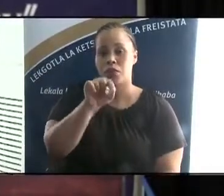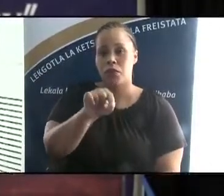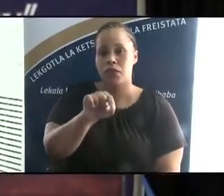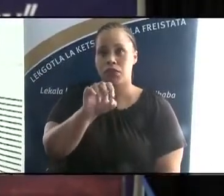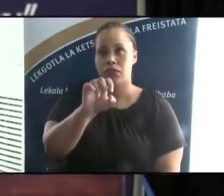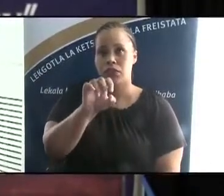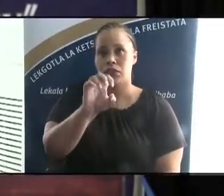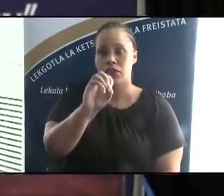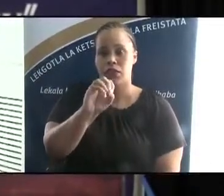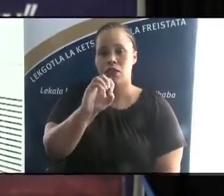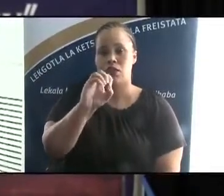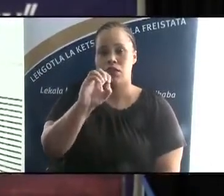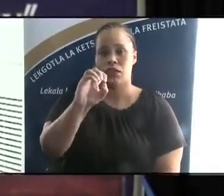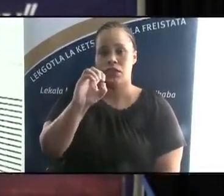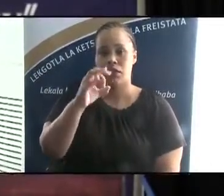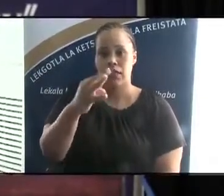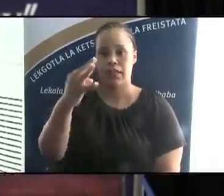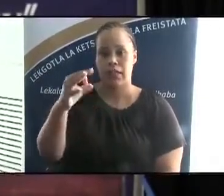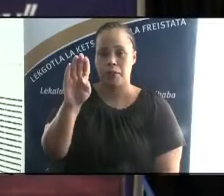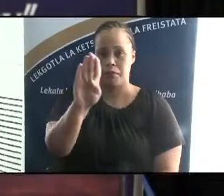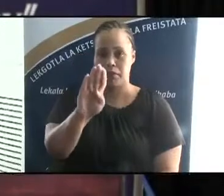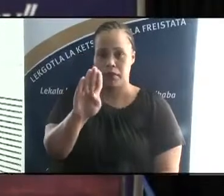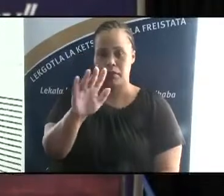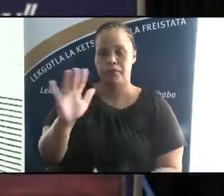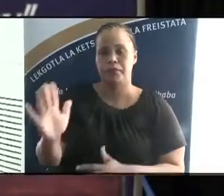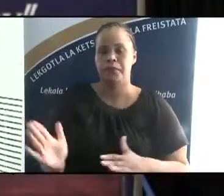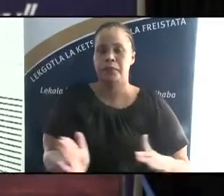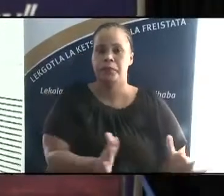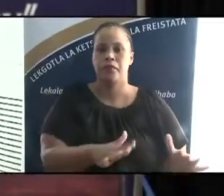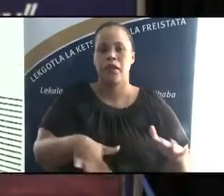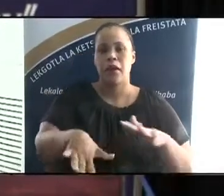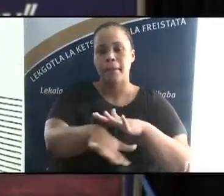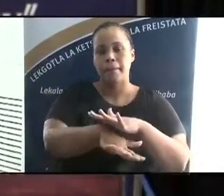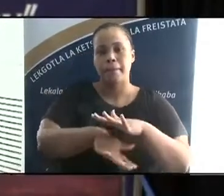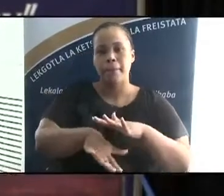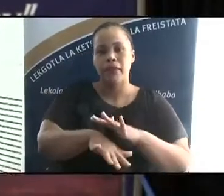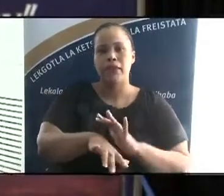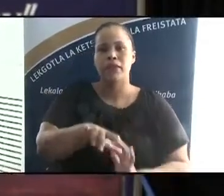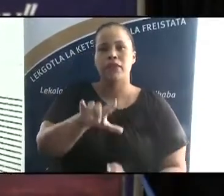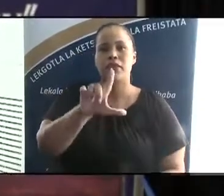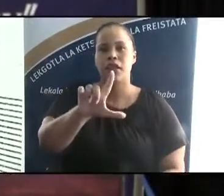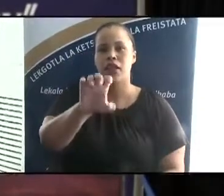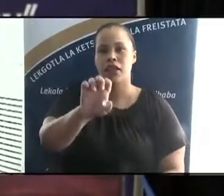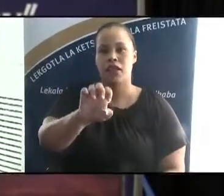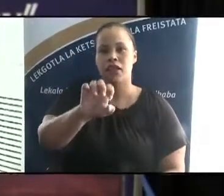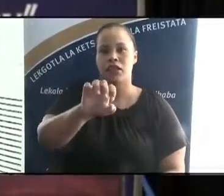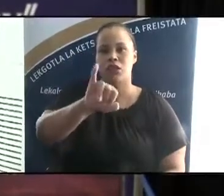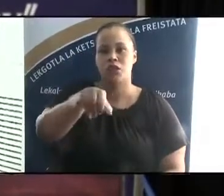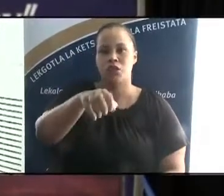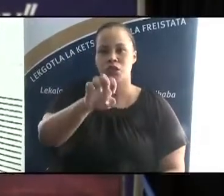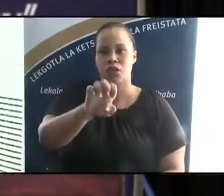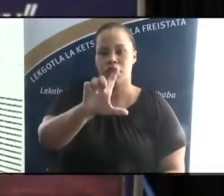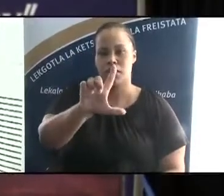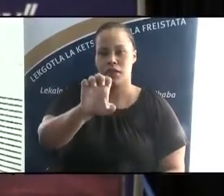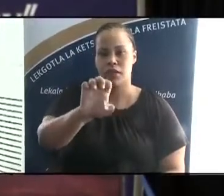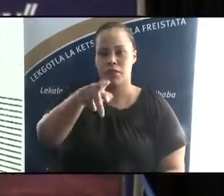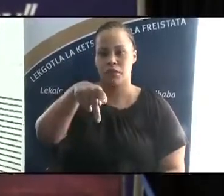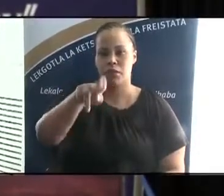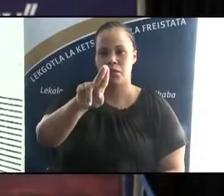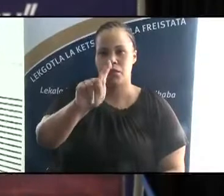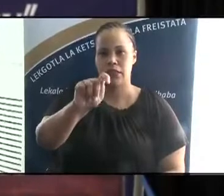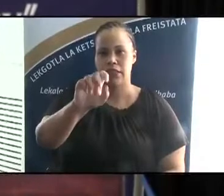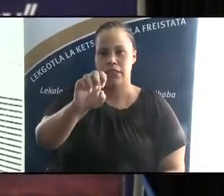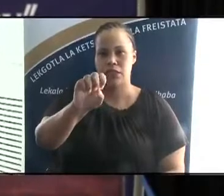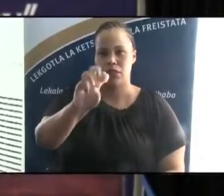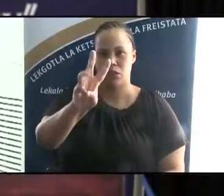1.033 billion. Lejwele Putswa, Honorable Speaker, Honorable Premier, this district makes up